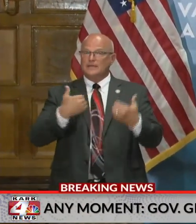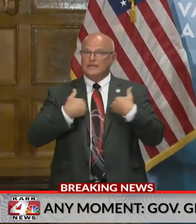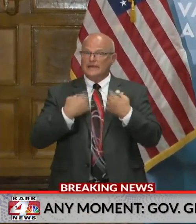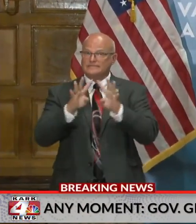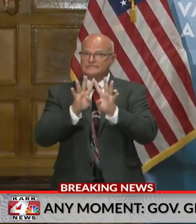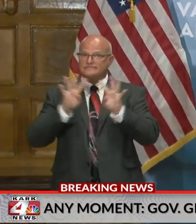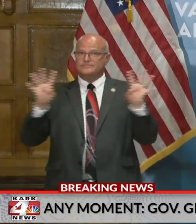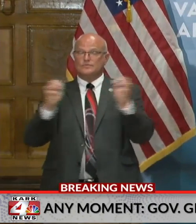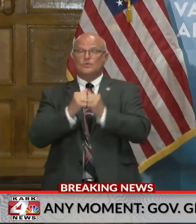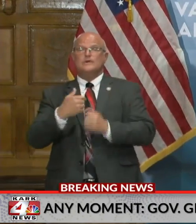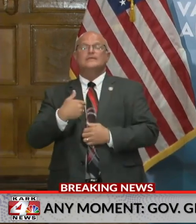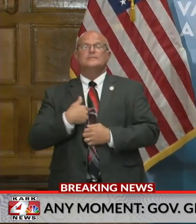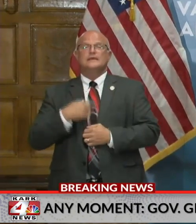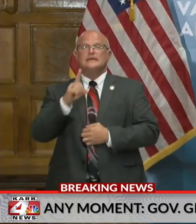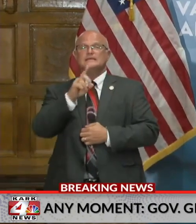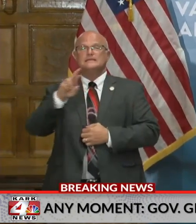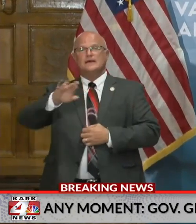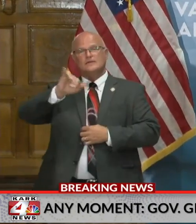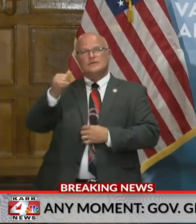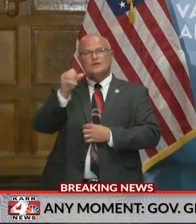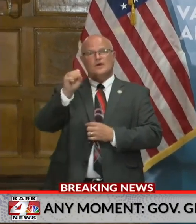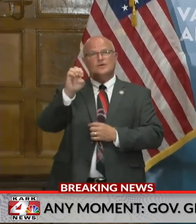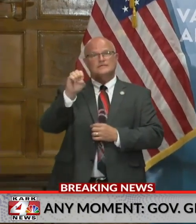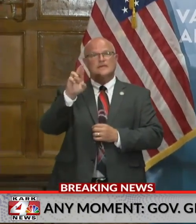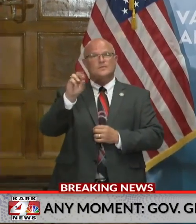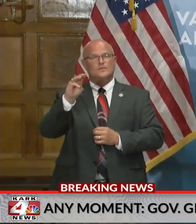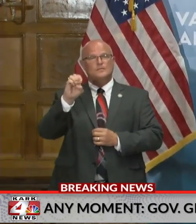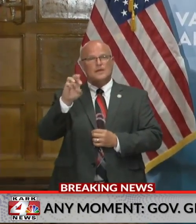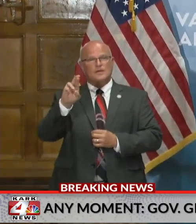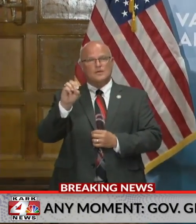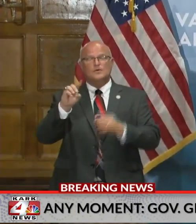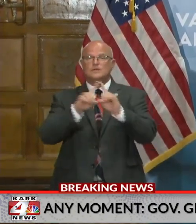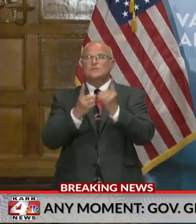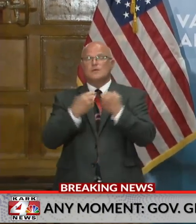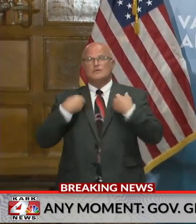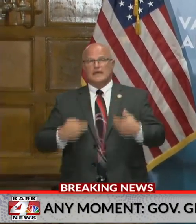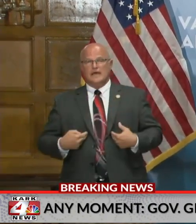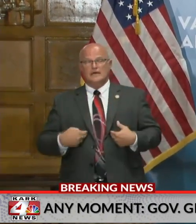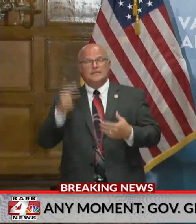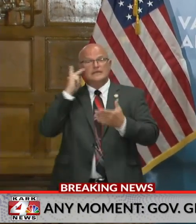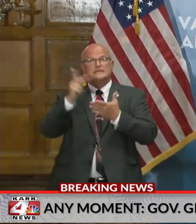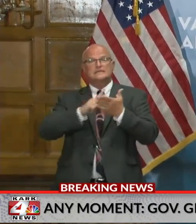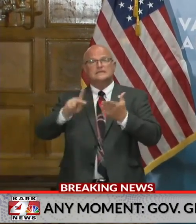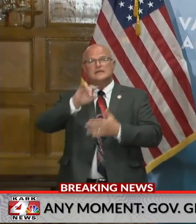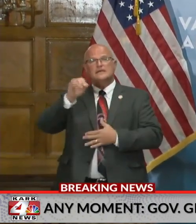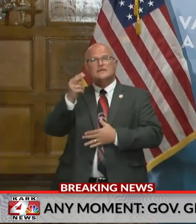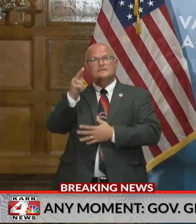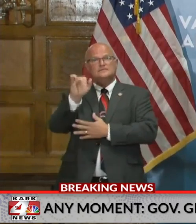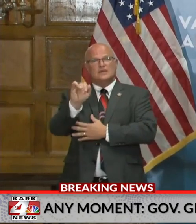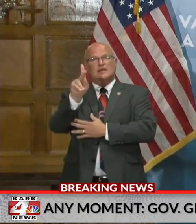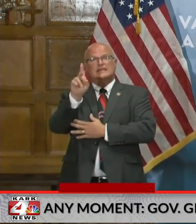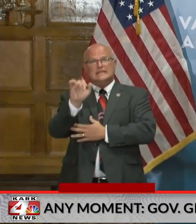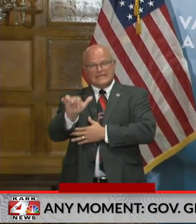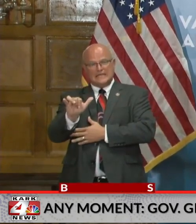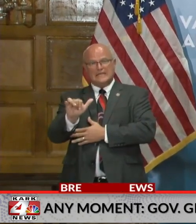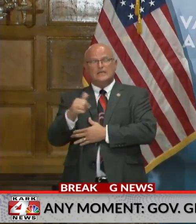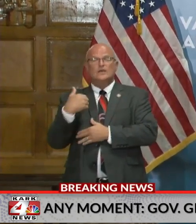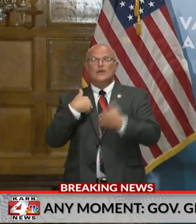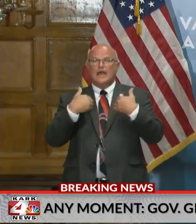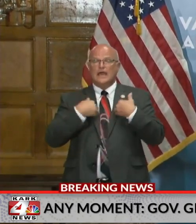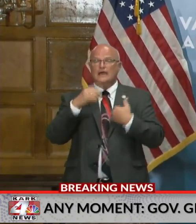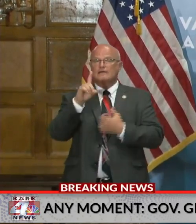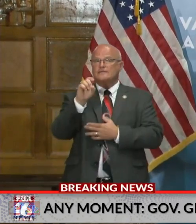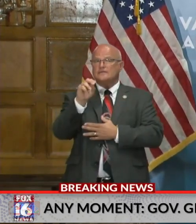joined by Dr. Jose Romero of the Department of Health, Secretary Johnny Key of the Department of Education. We have Don